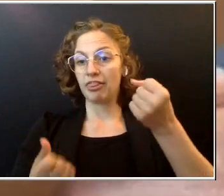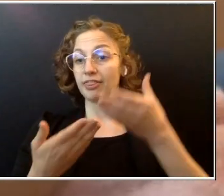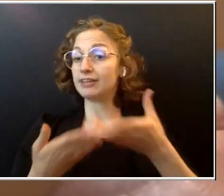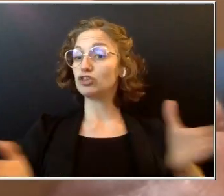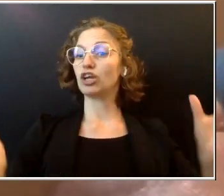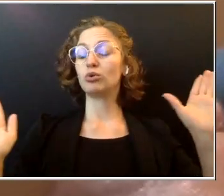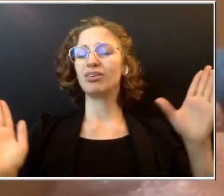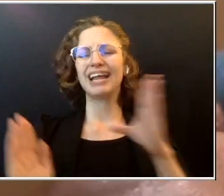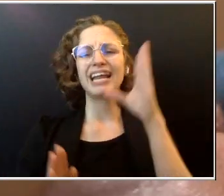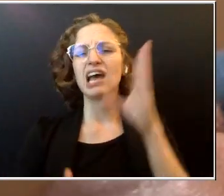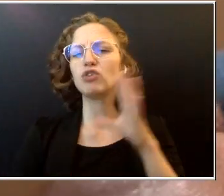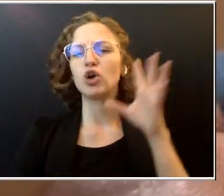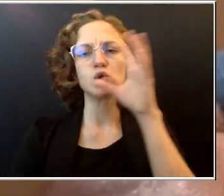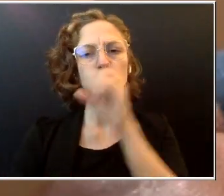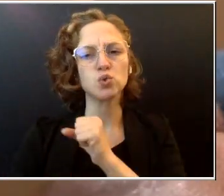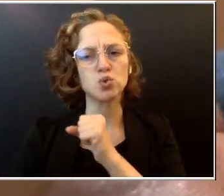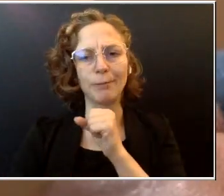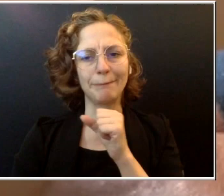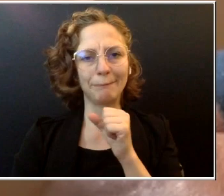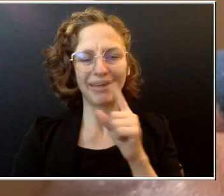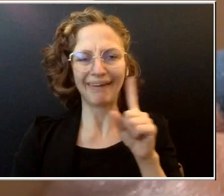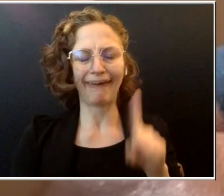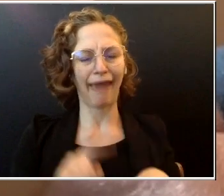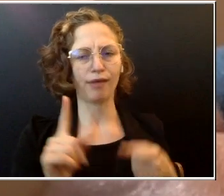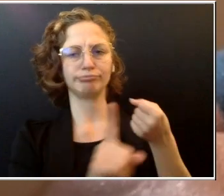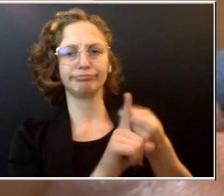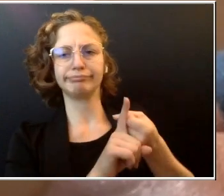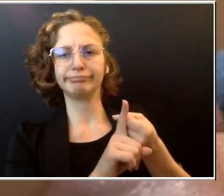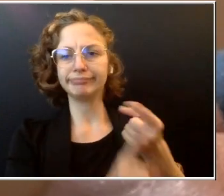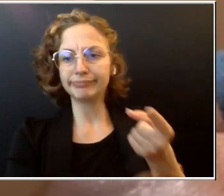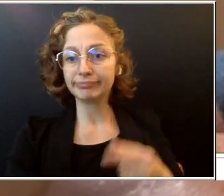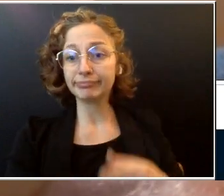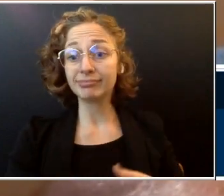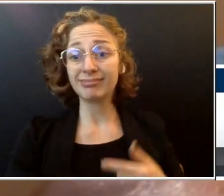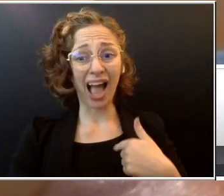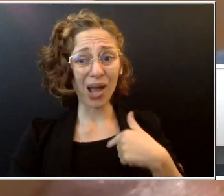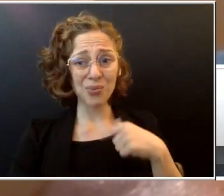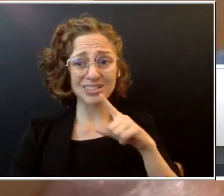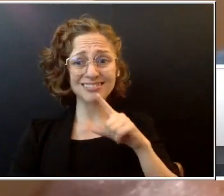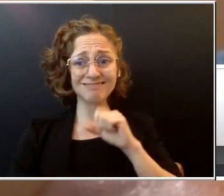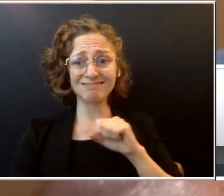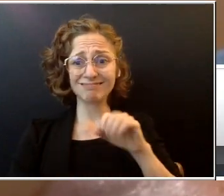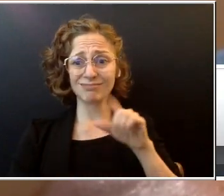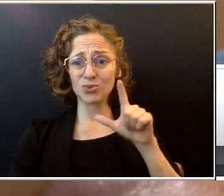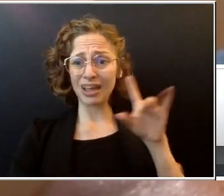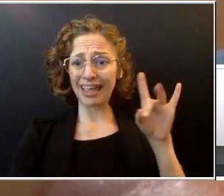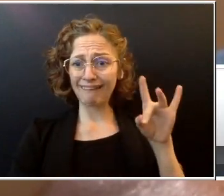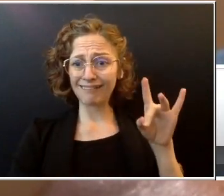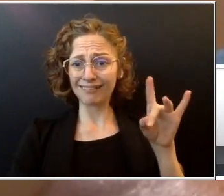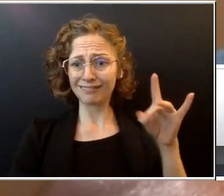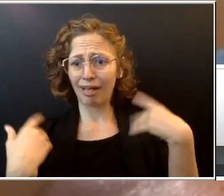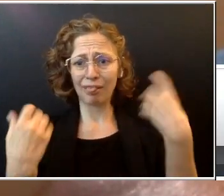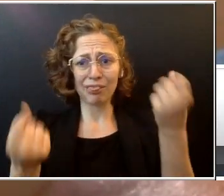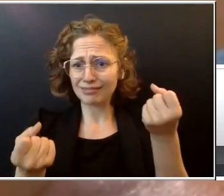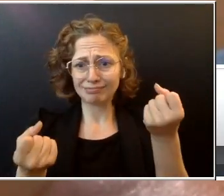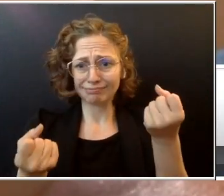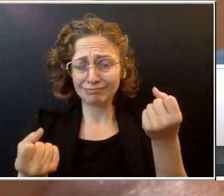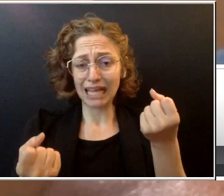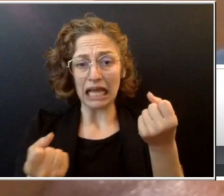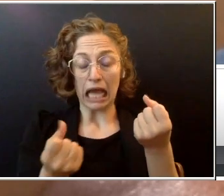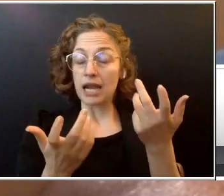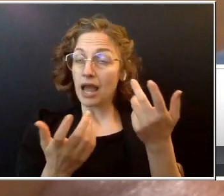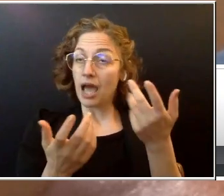me. I was 28 and healthy and, came very close to dying. I've